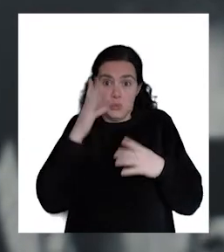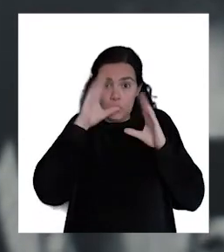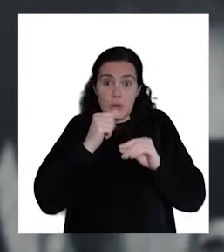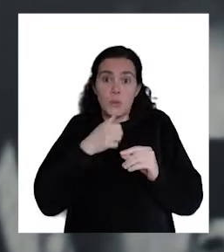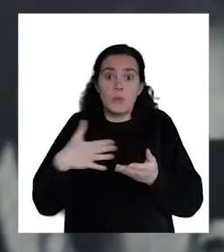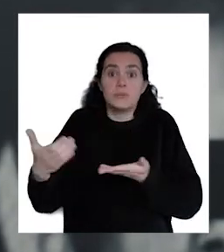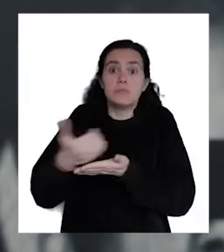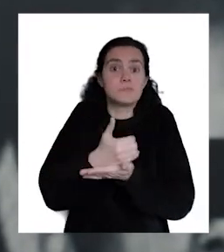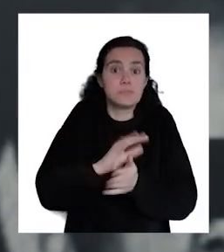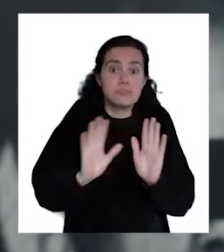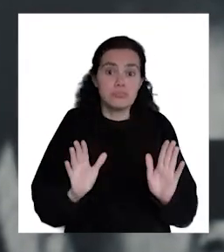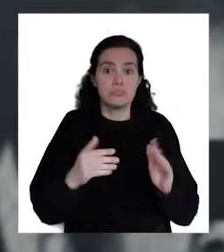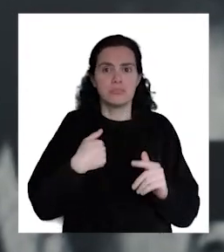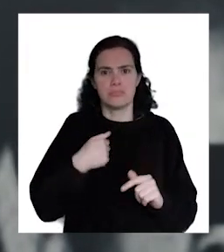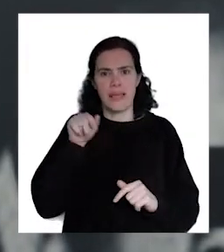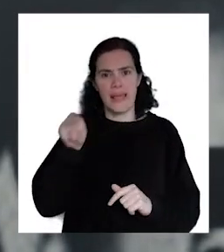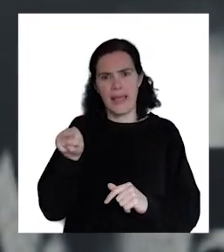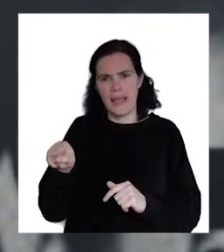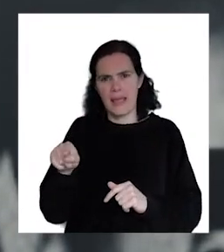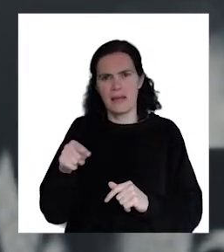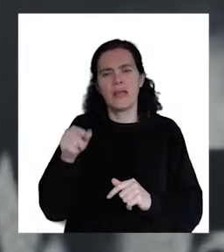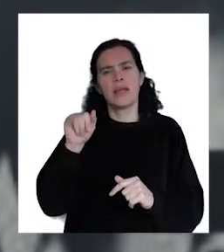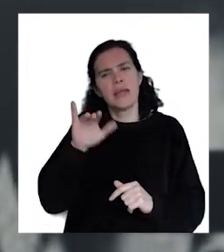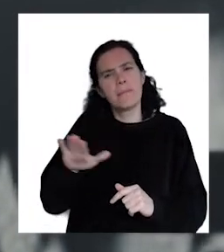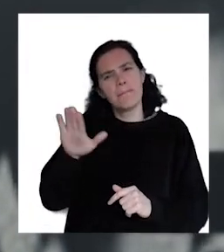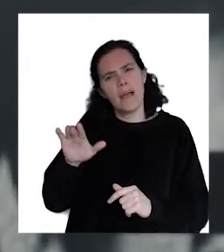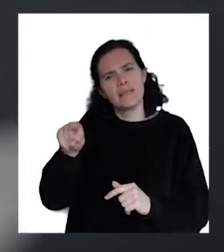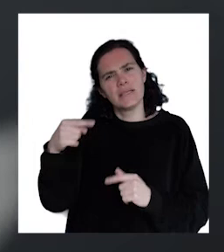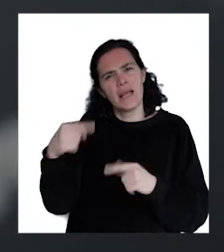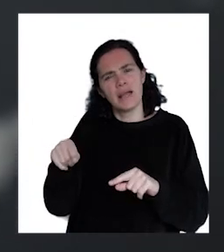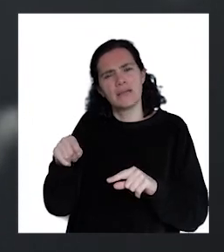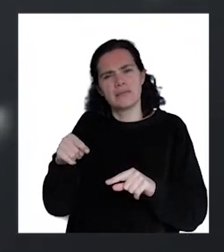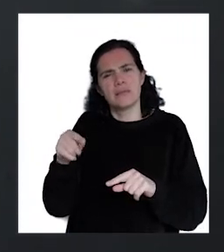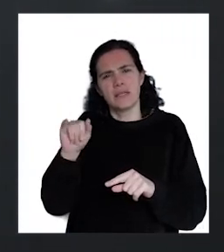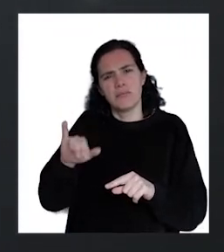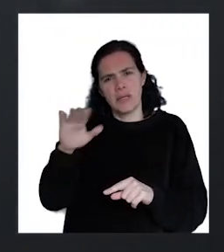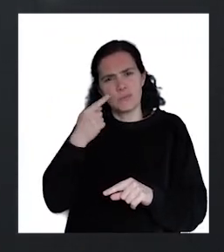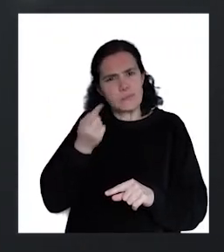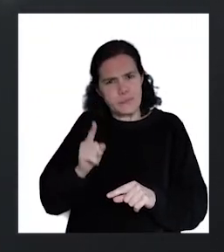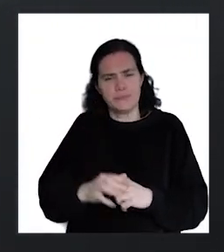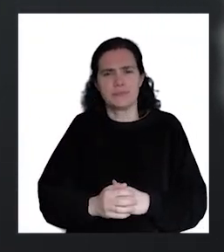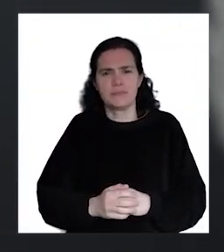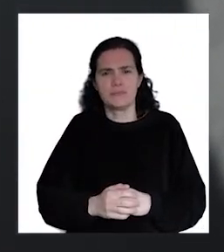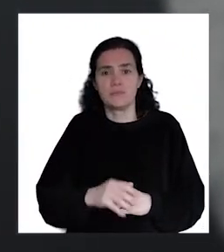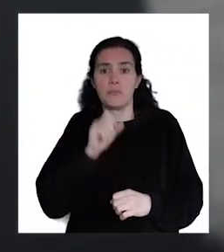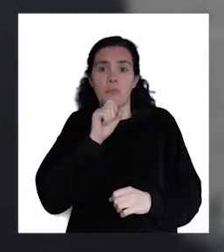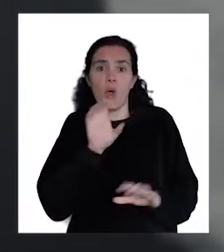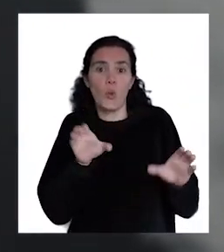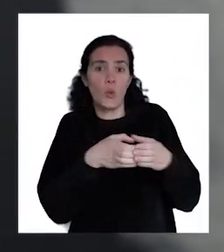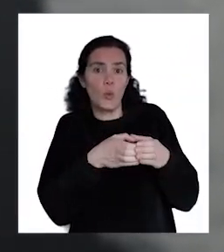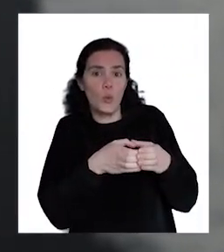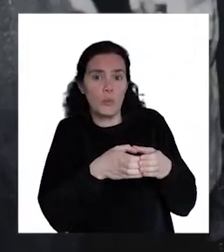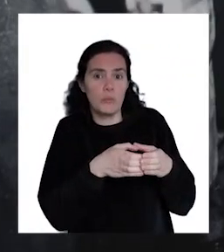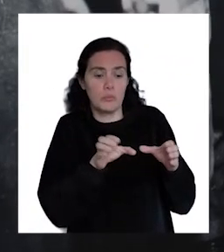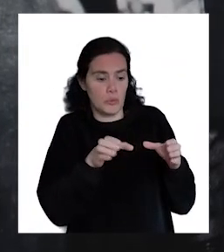know exactly the source of this image, but as this one, it's a well-known image. Whether we know the fact or not, it's a well-known image. It could